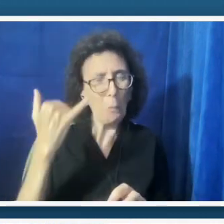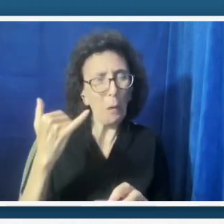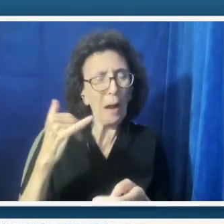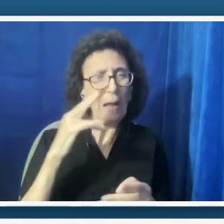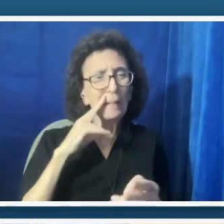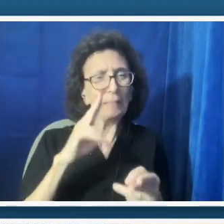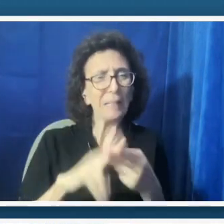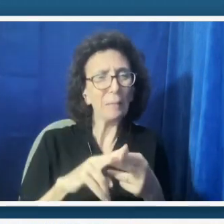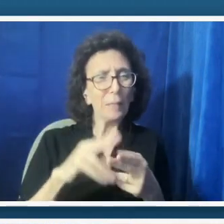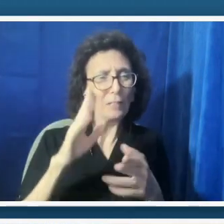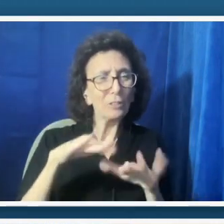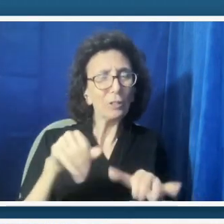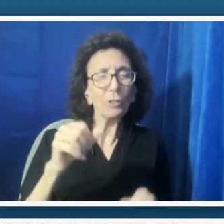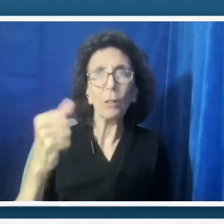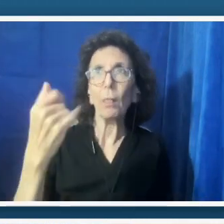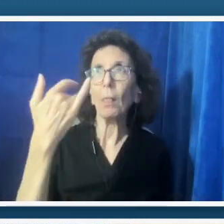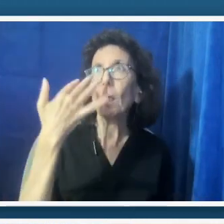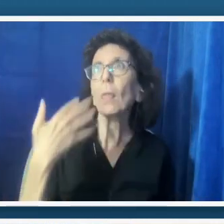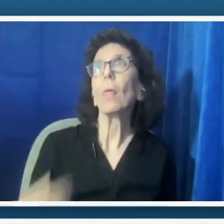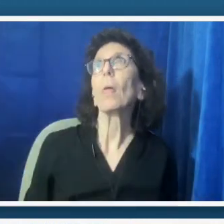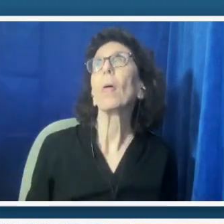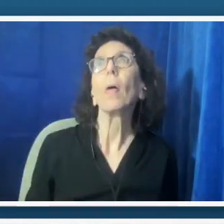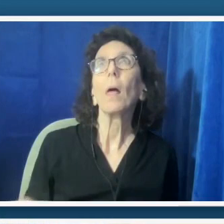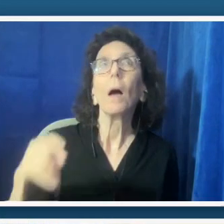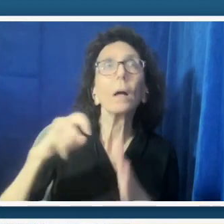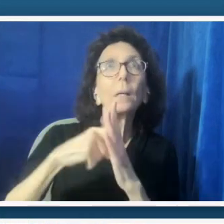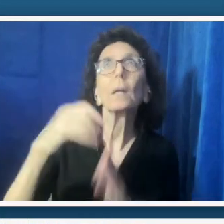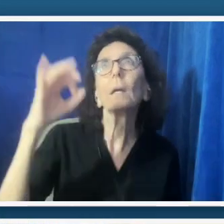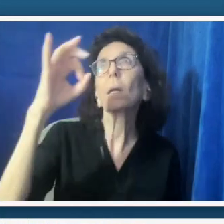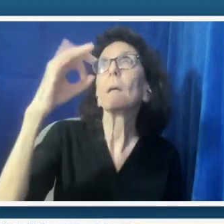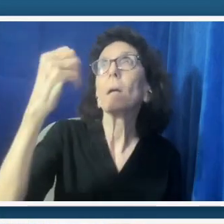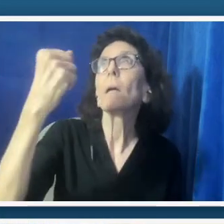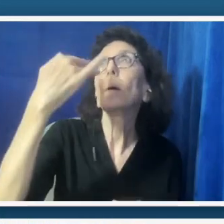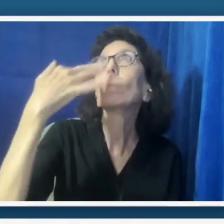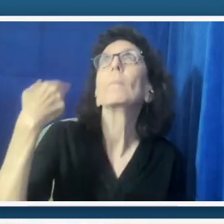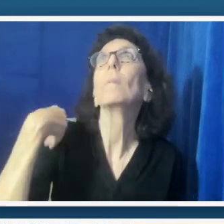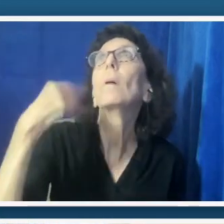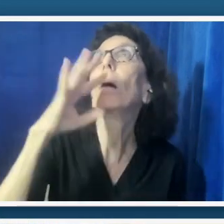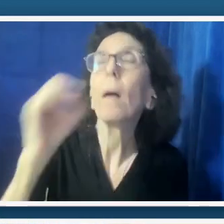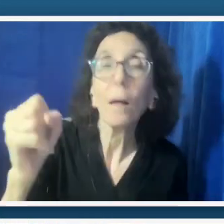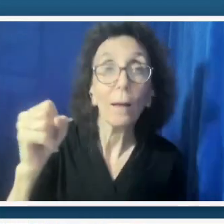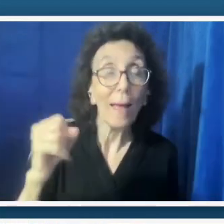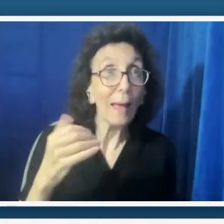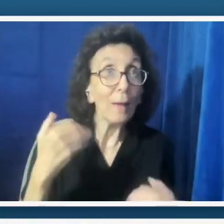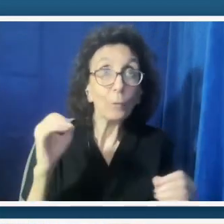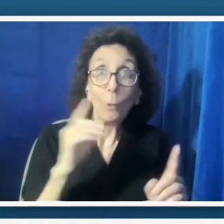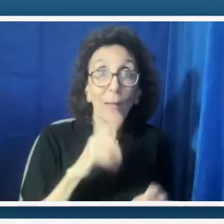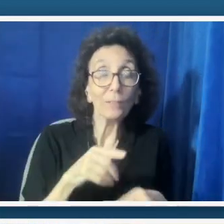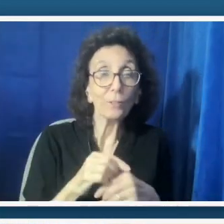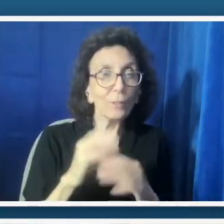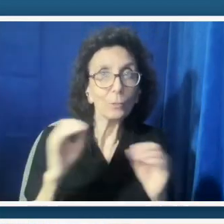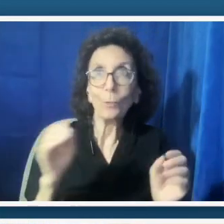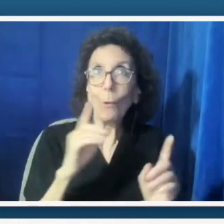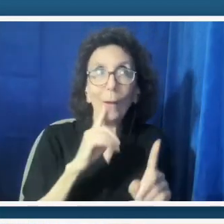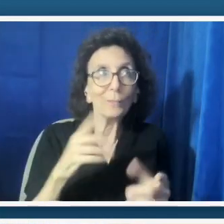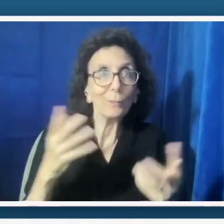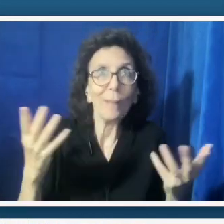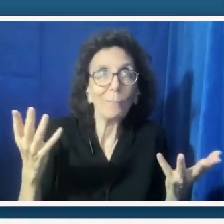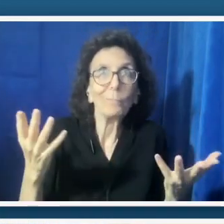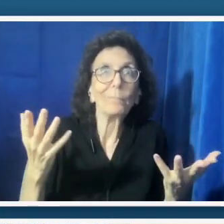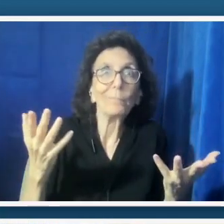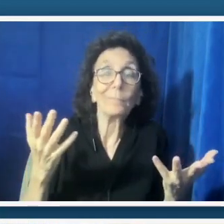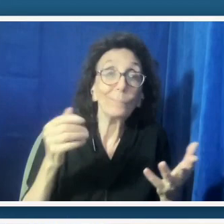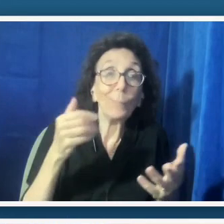being hypnotized by a floating key. And honestly, I don't have an answer. There's no good answer to that, but it is a